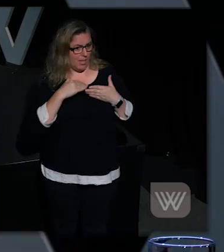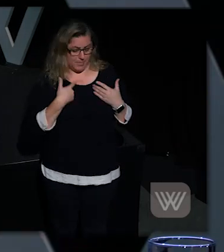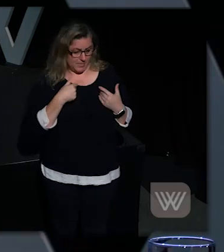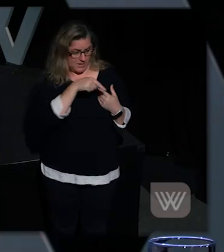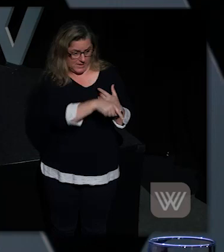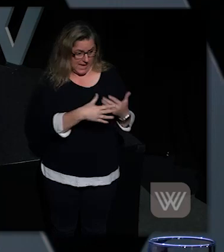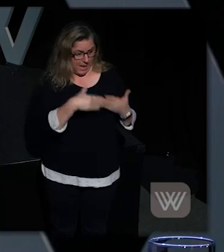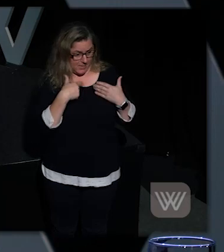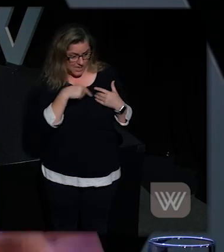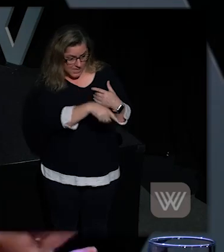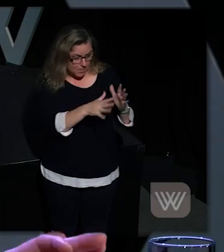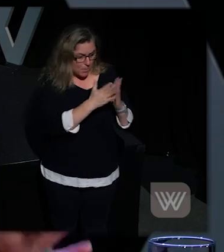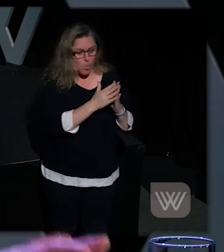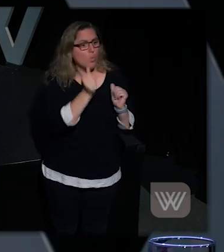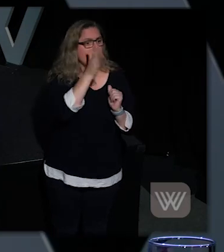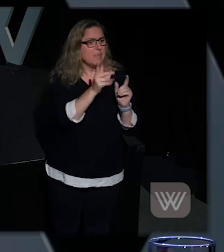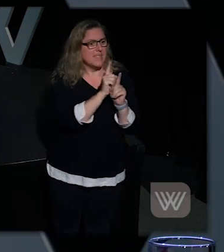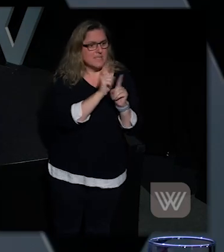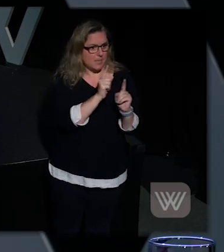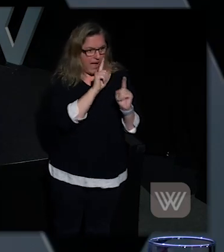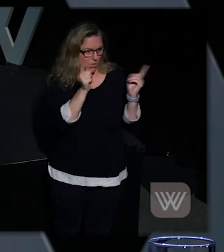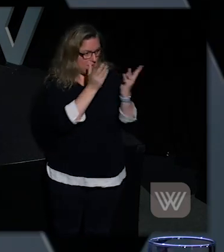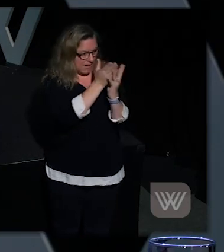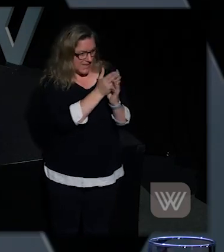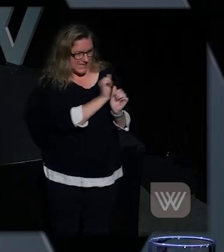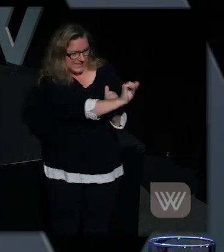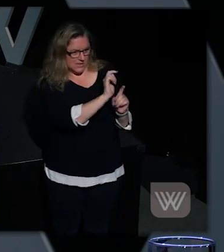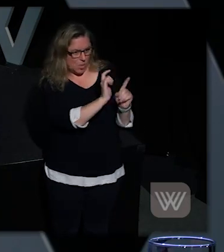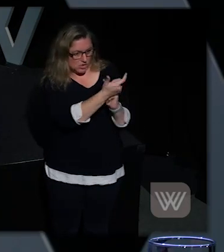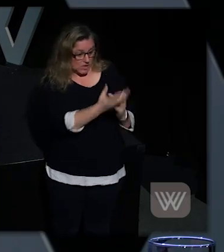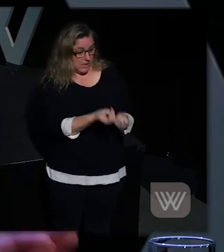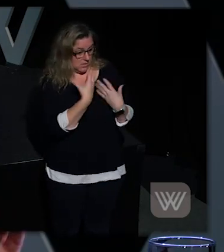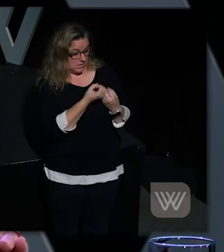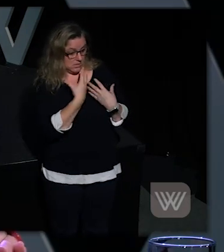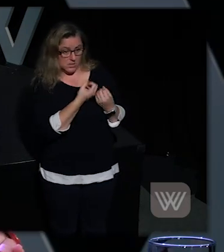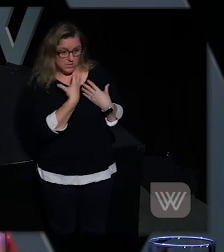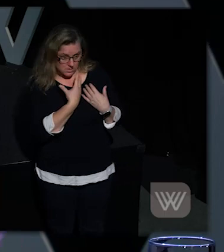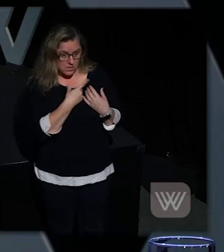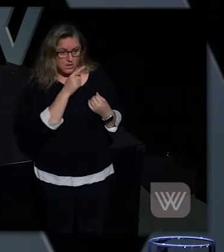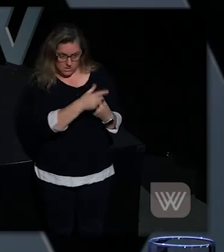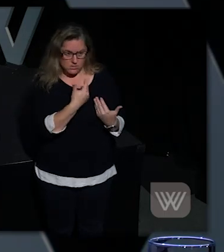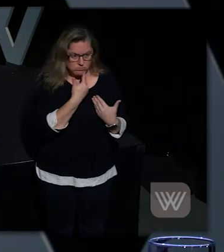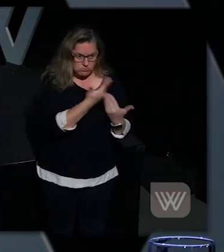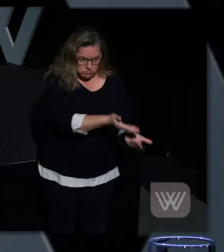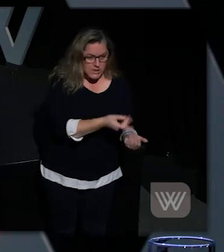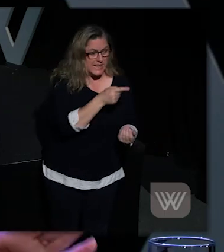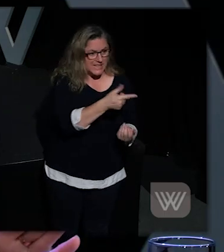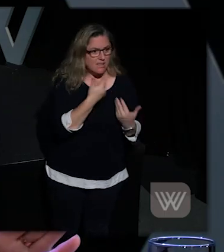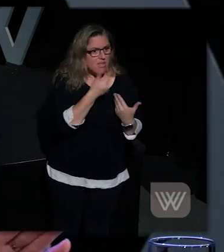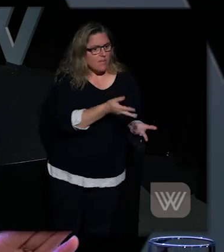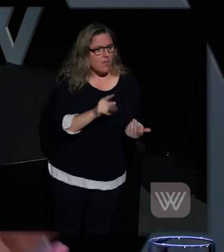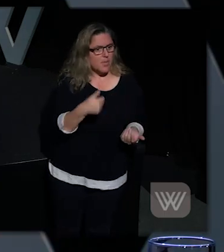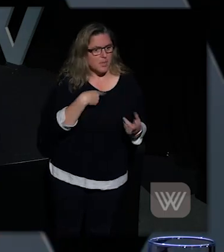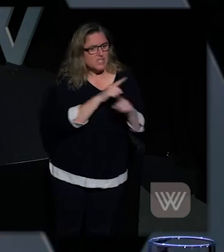is without him, because I couldn't access that culture. So, you know, I'm most grateful to him. I mean, he's really grateful to me, because he